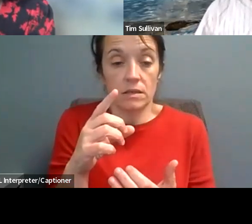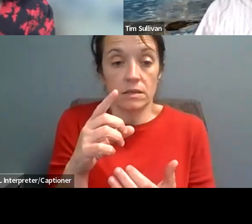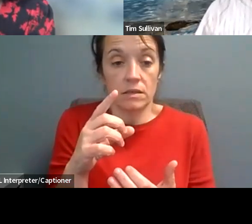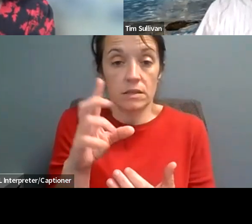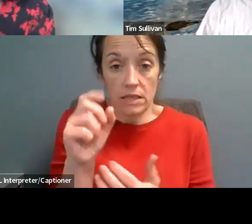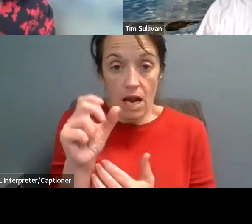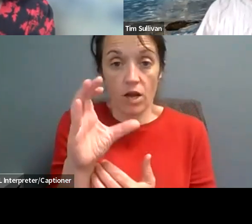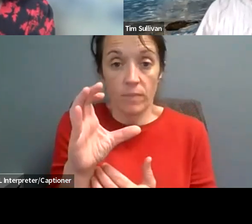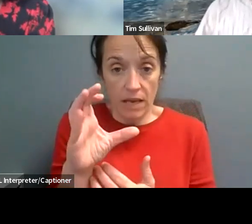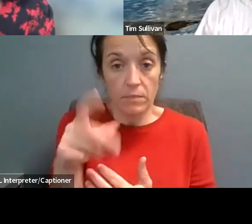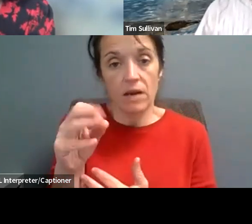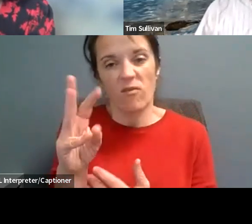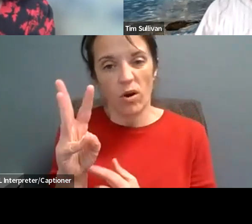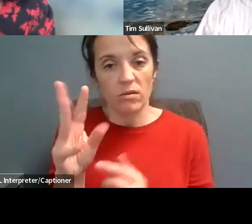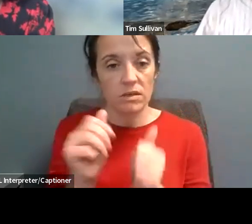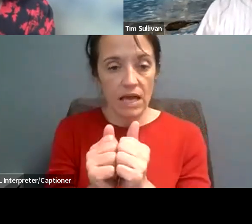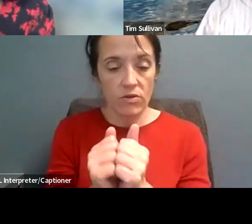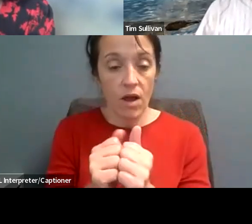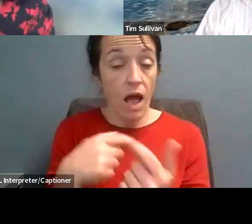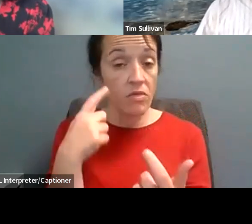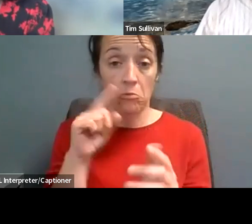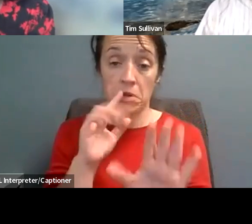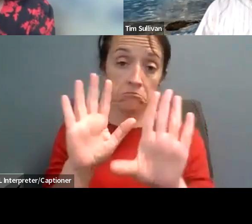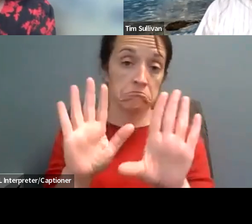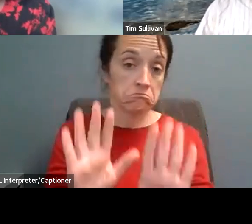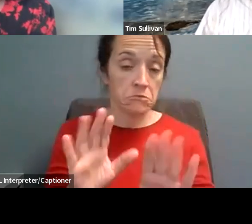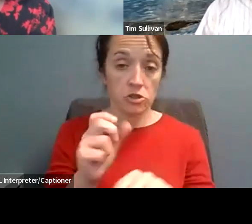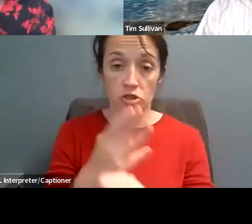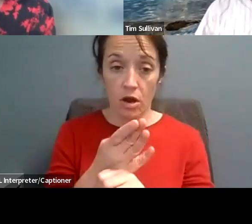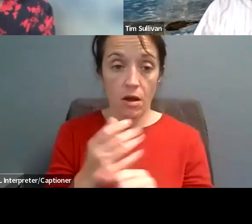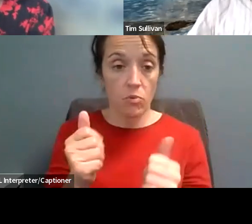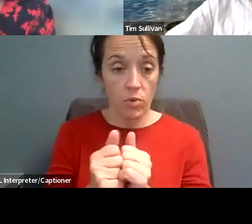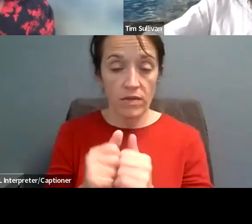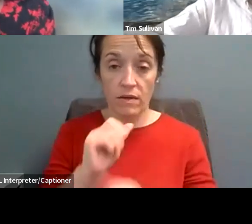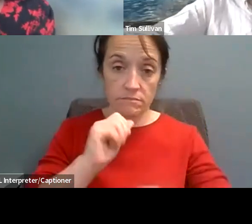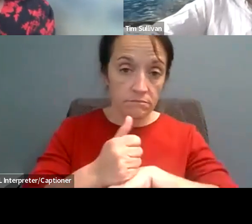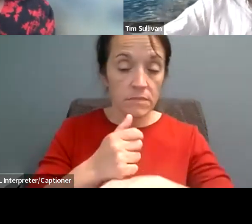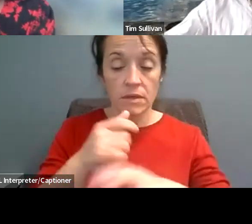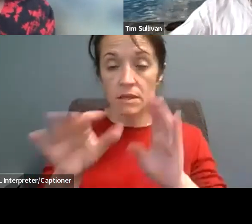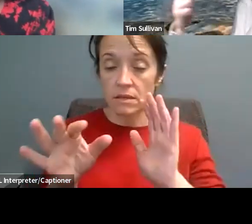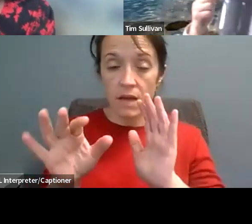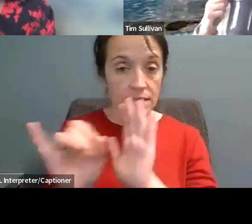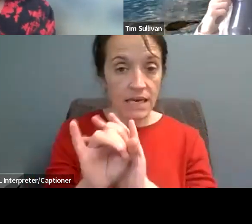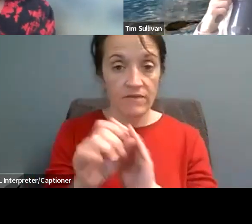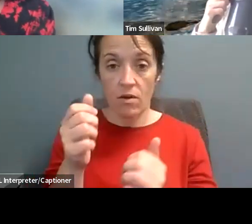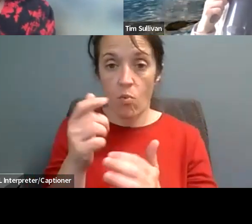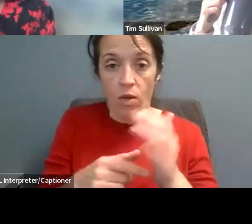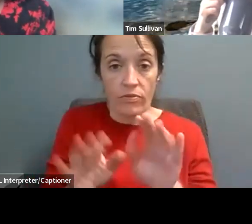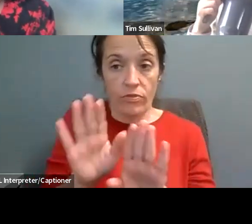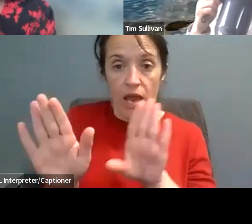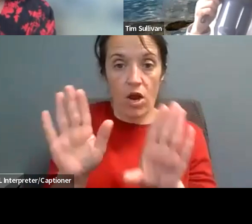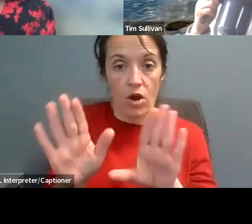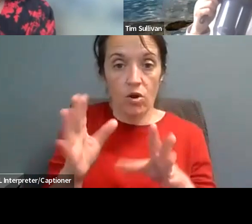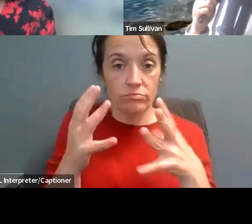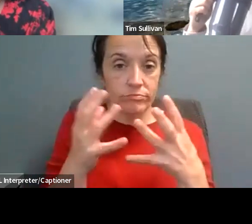very commendable job with outlining their critical issues. I didn't have to go searching for them, which I really appreciated. It made my